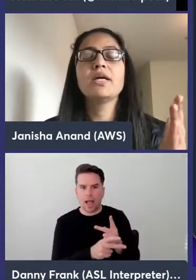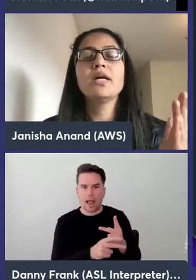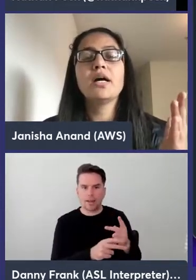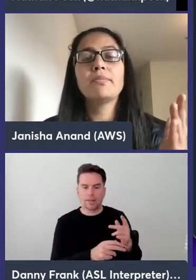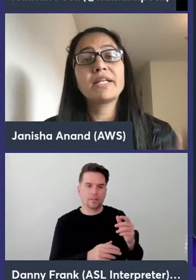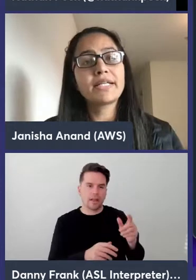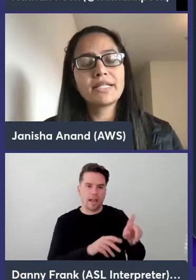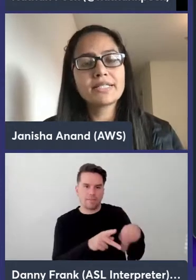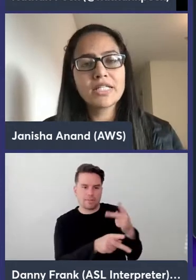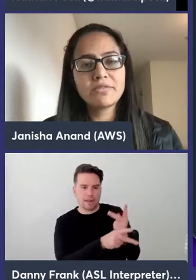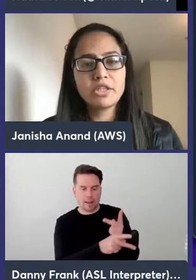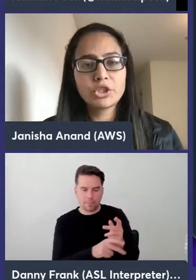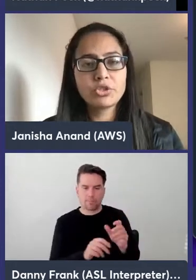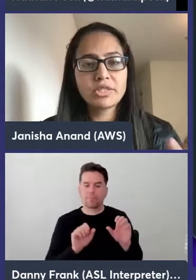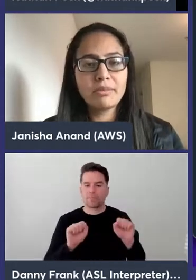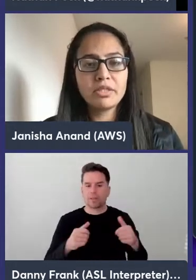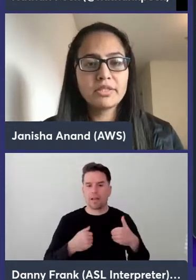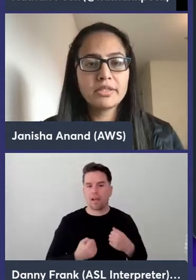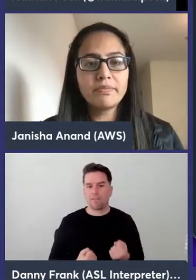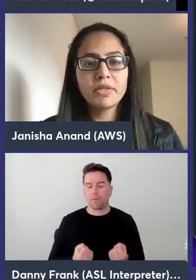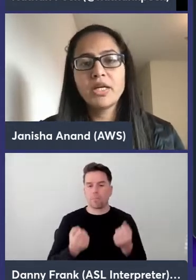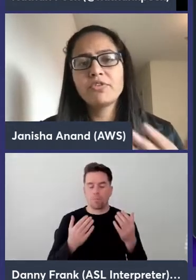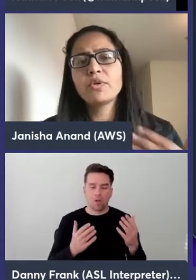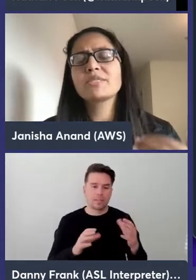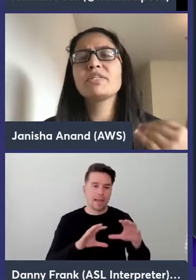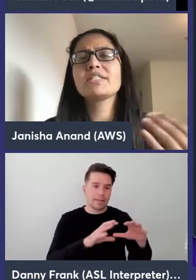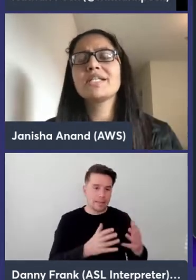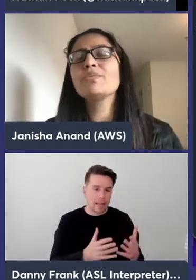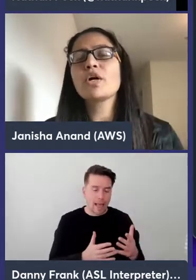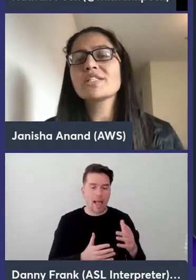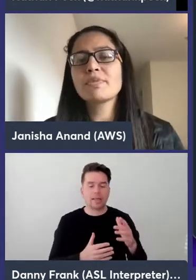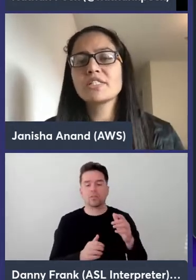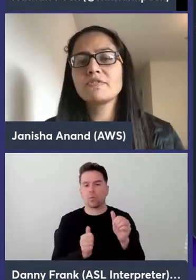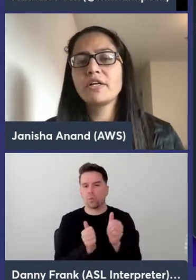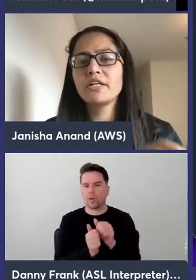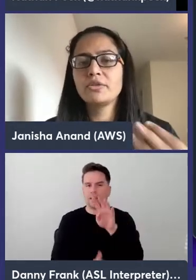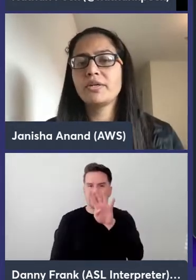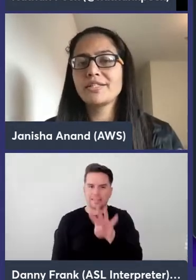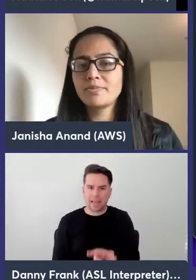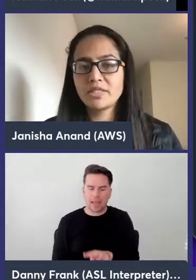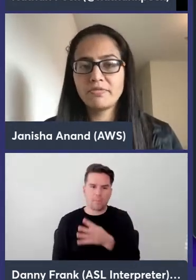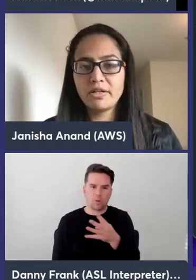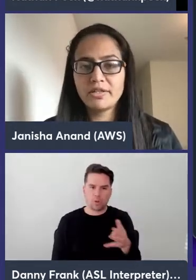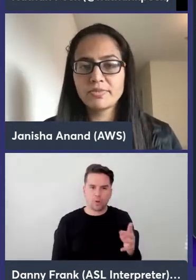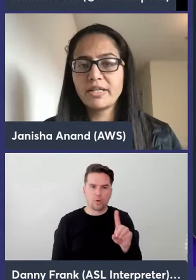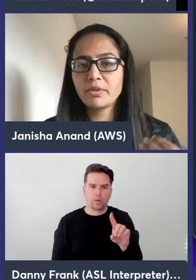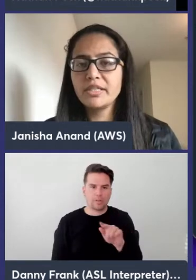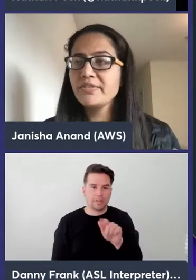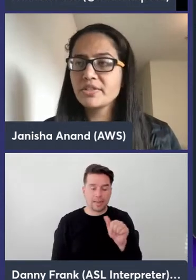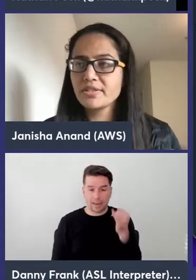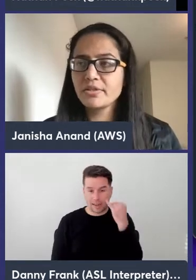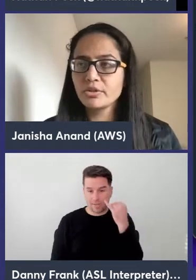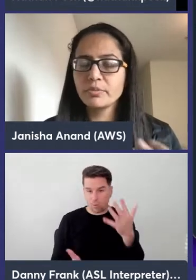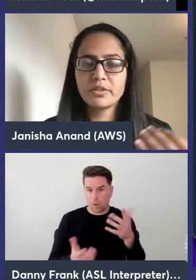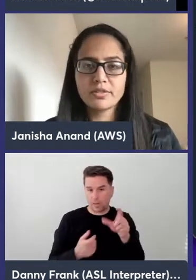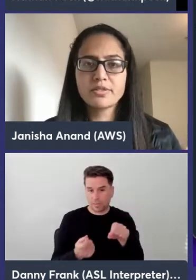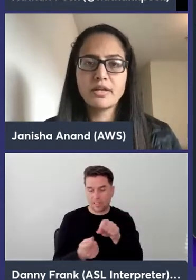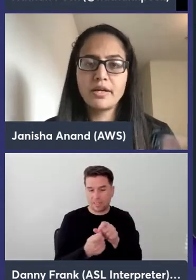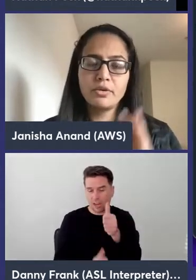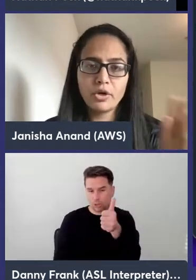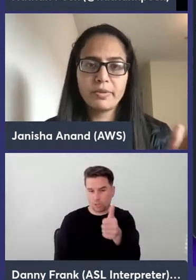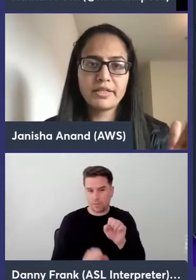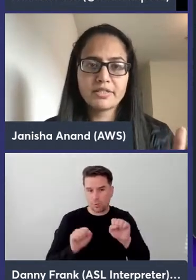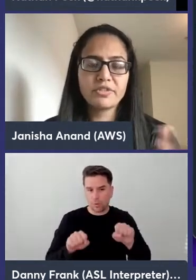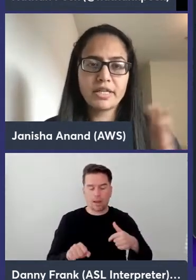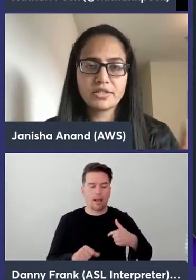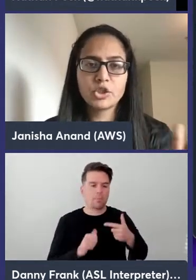and multi-class classification on tabular data. If you explicitly want to specify it, you can specify it as well. I'm going to leave this as auto because I